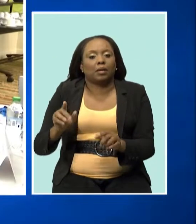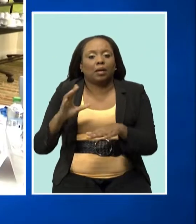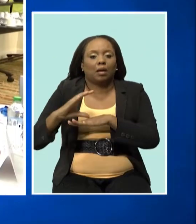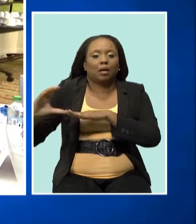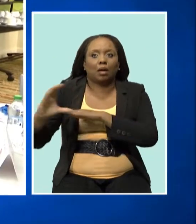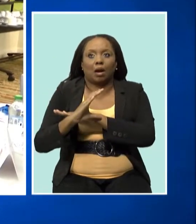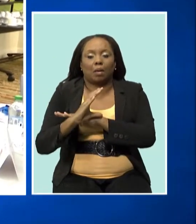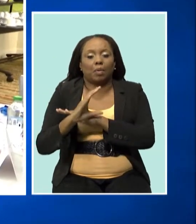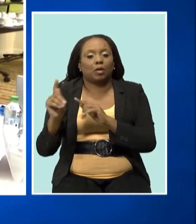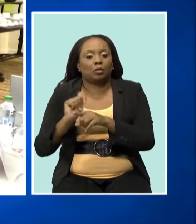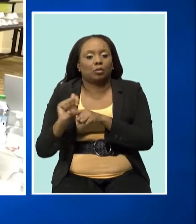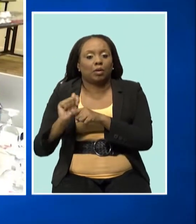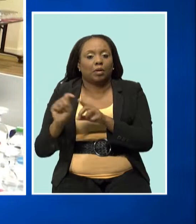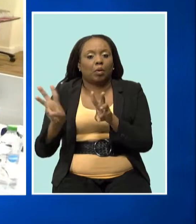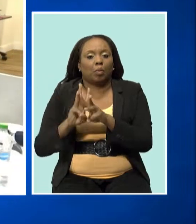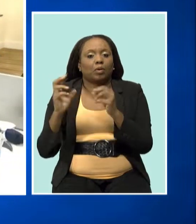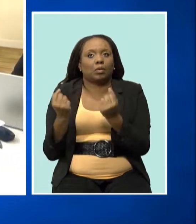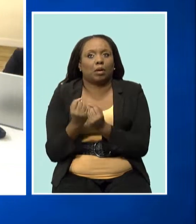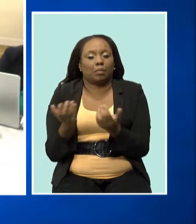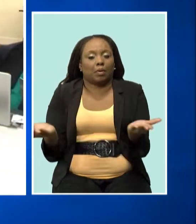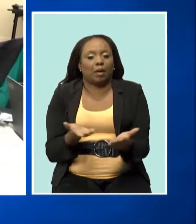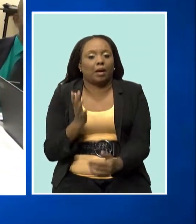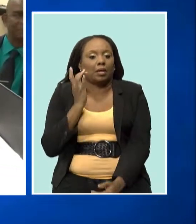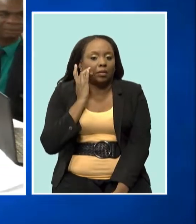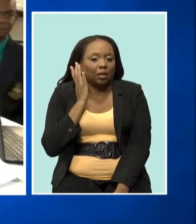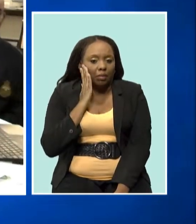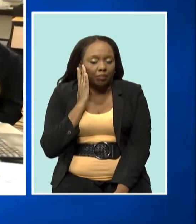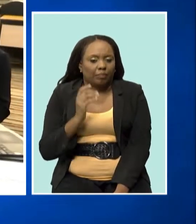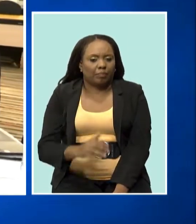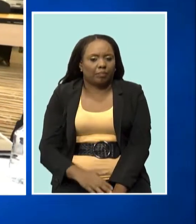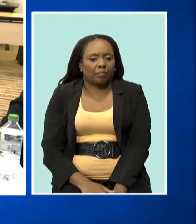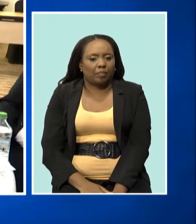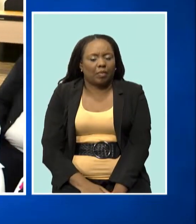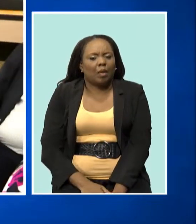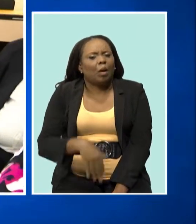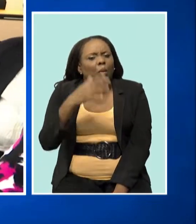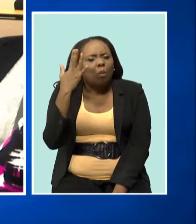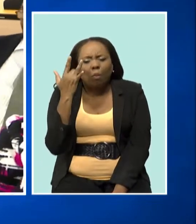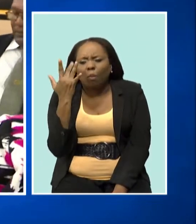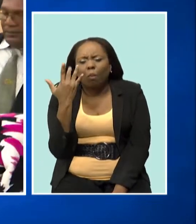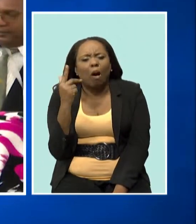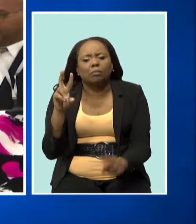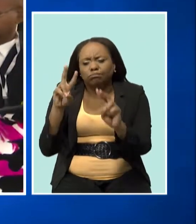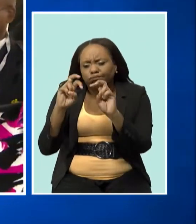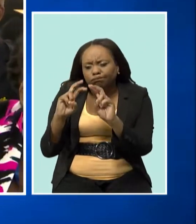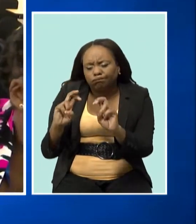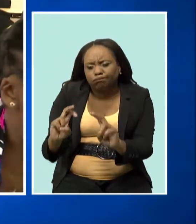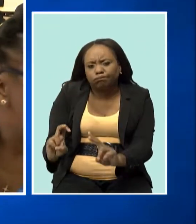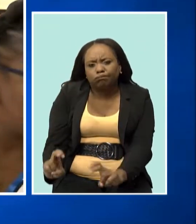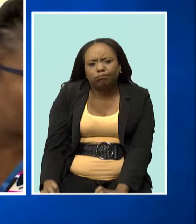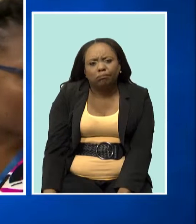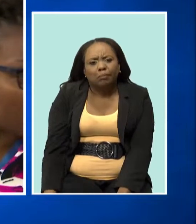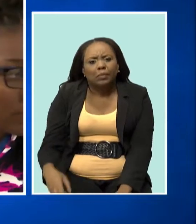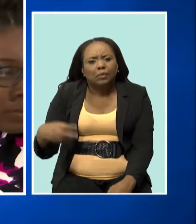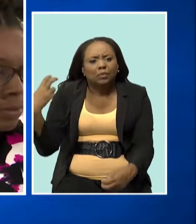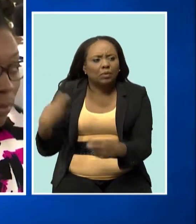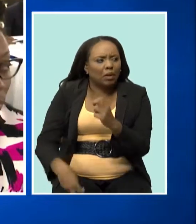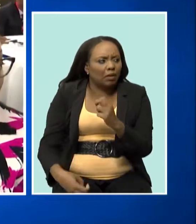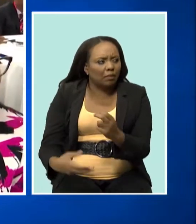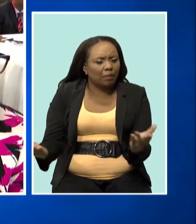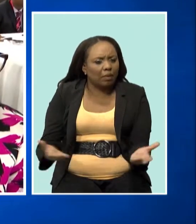ensure that there's transparency in all of our procurement processes. And we've also established by statute